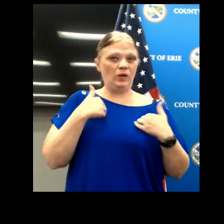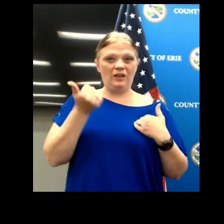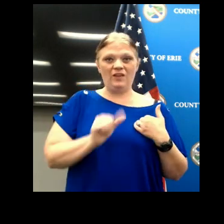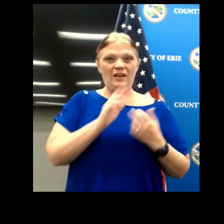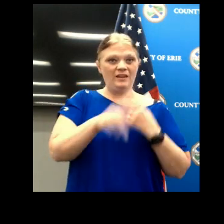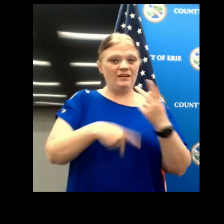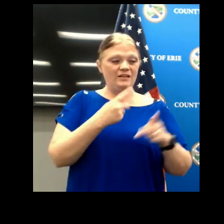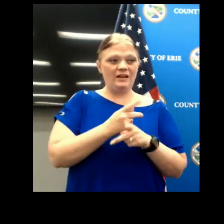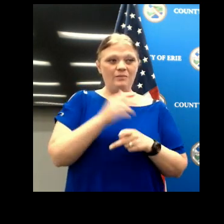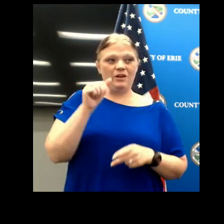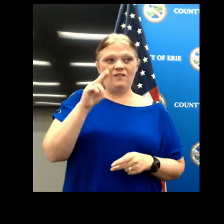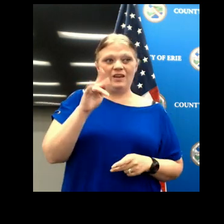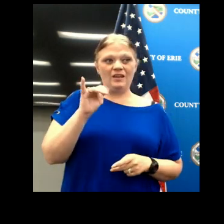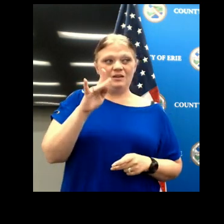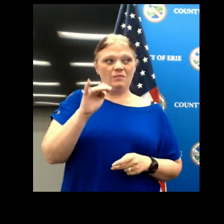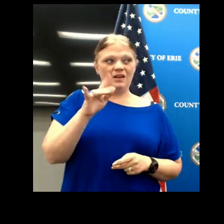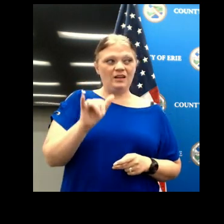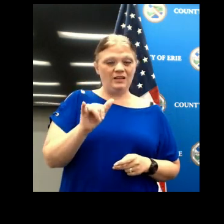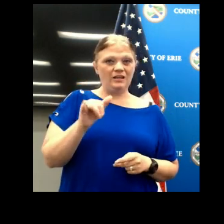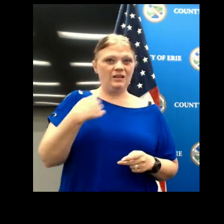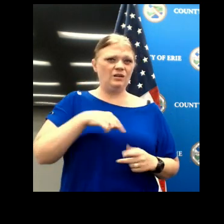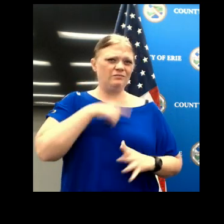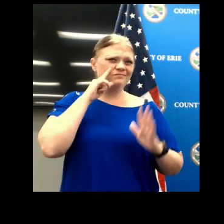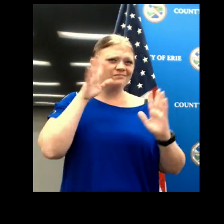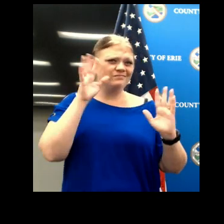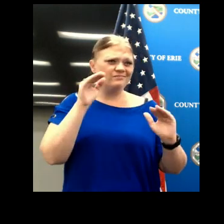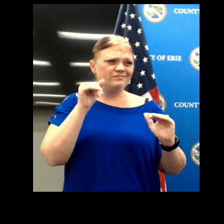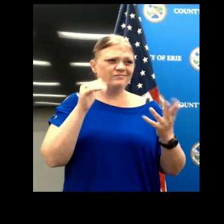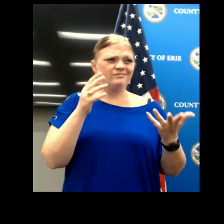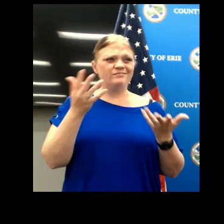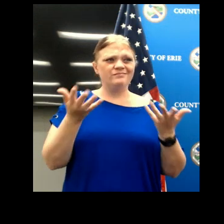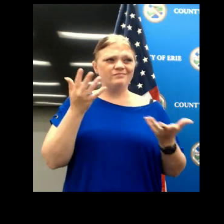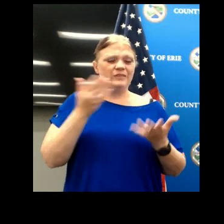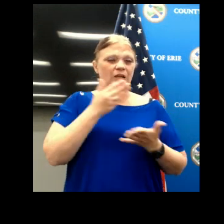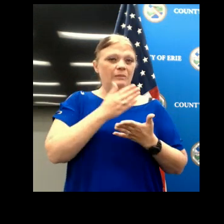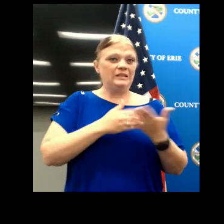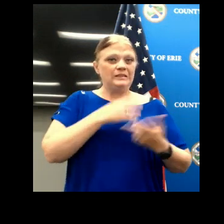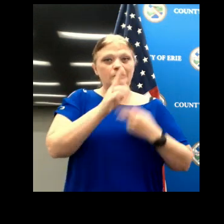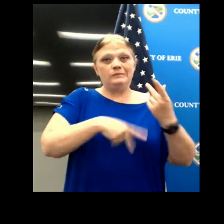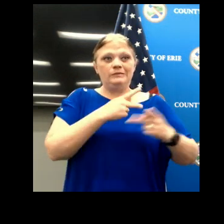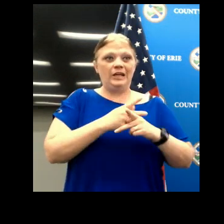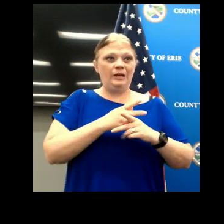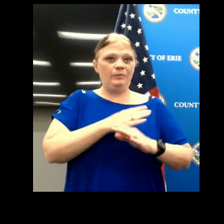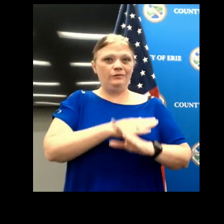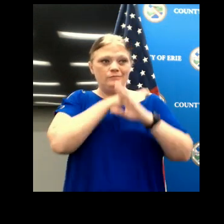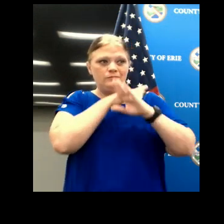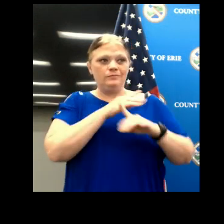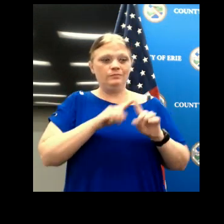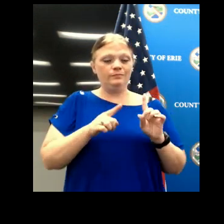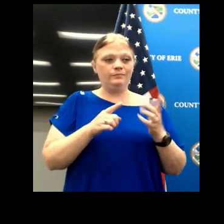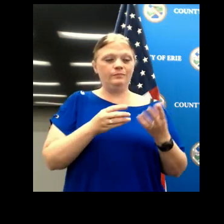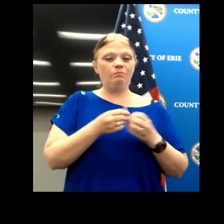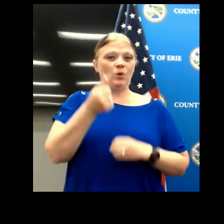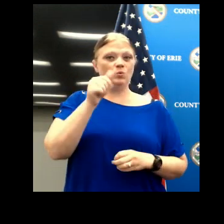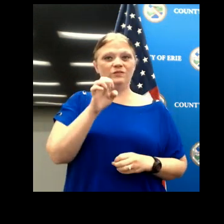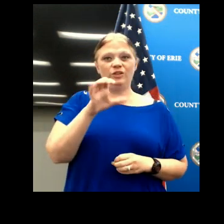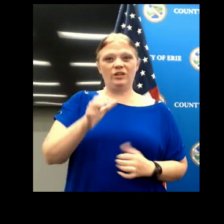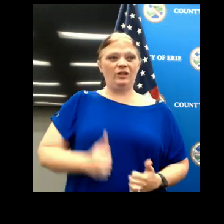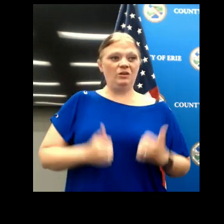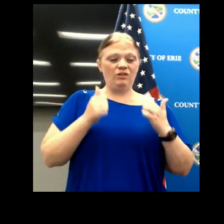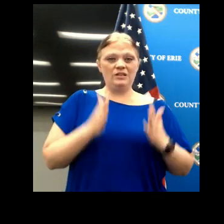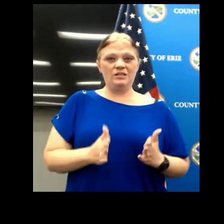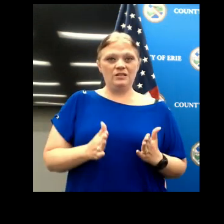type of antibodies, which we're hoping will lead to some type of a protective immunity, but still most of Erie County residents